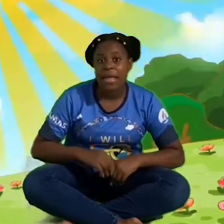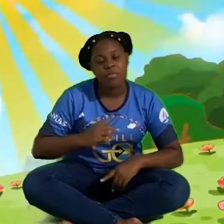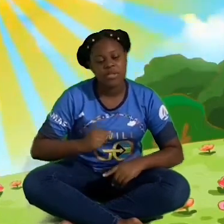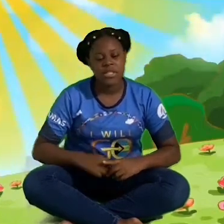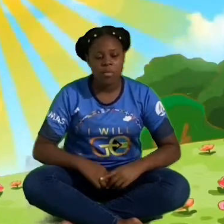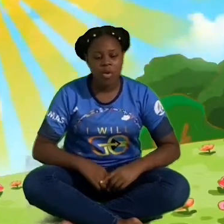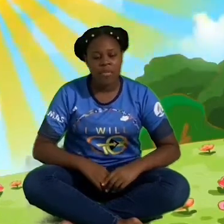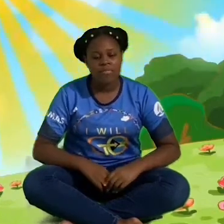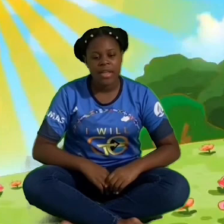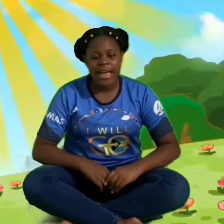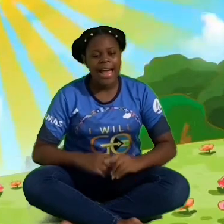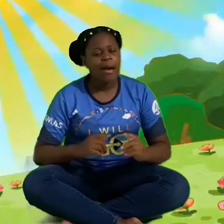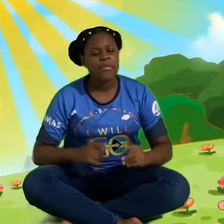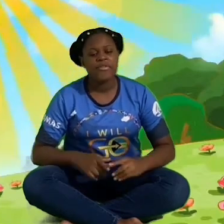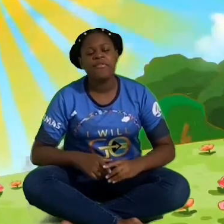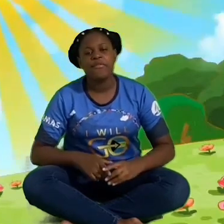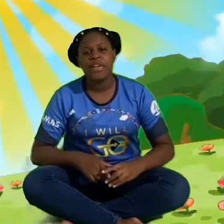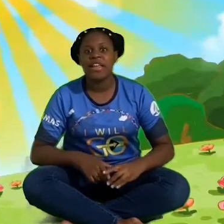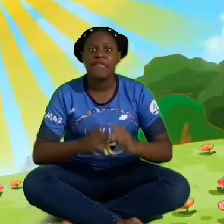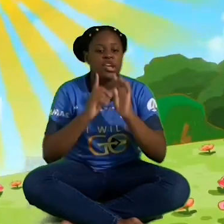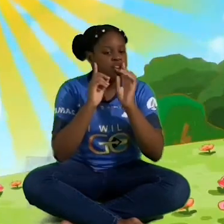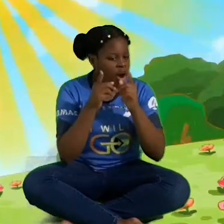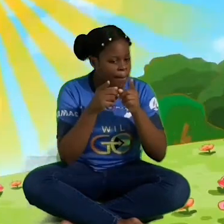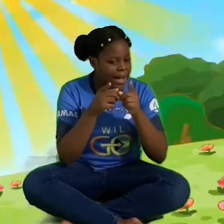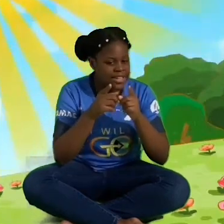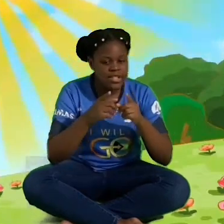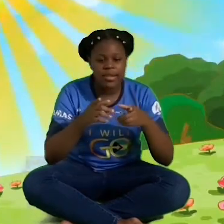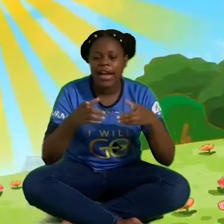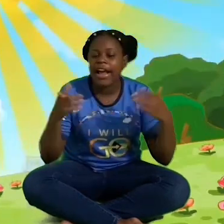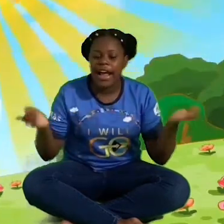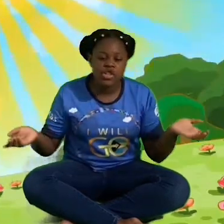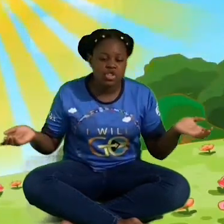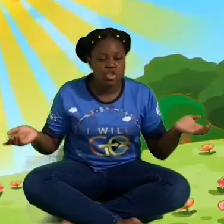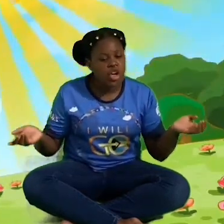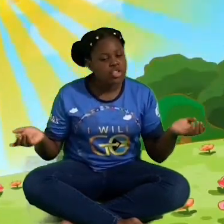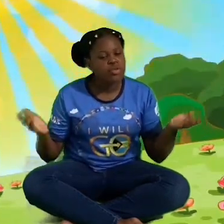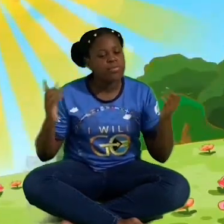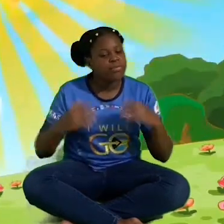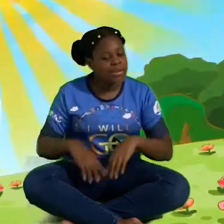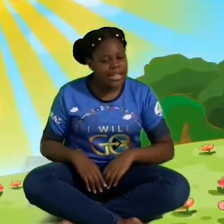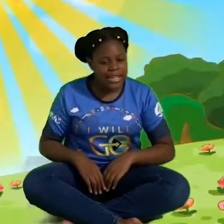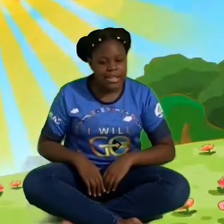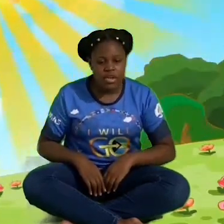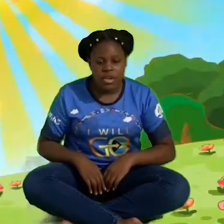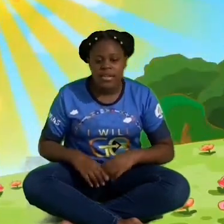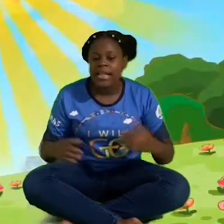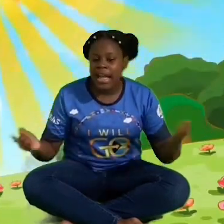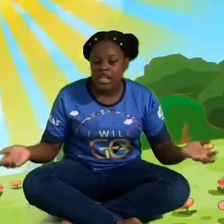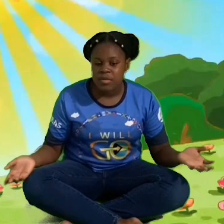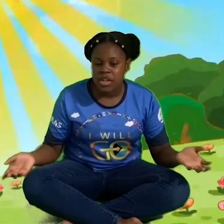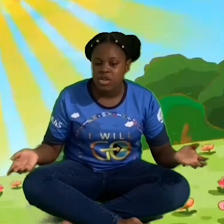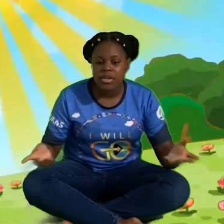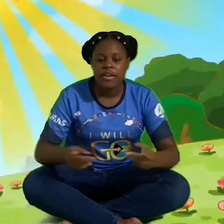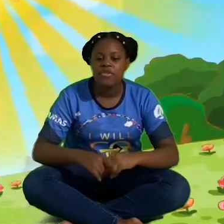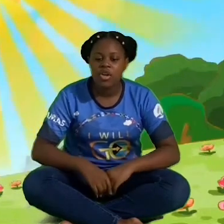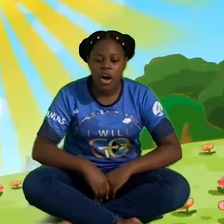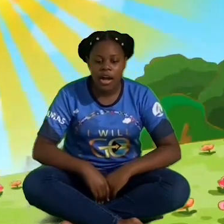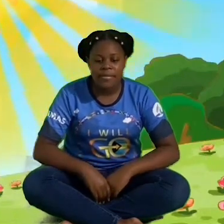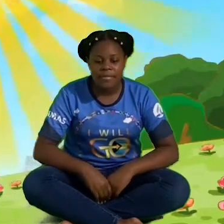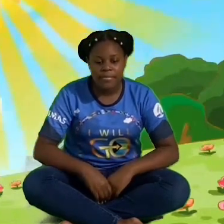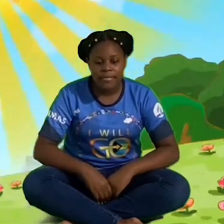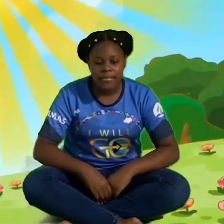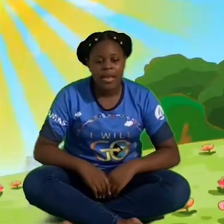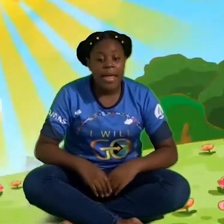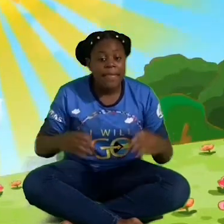share that with someone? How would you feel if your pastor asked you to bring it next week to give to